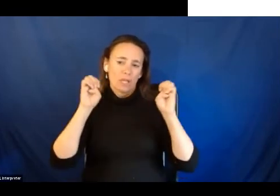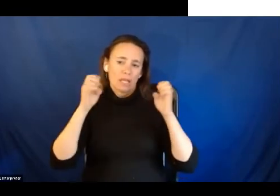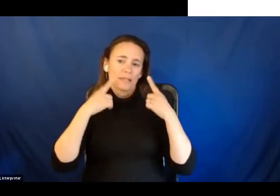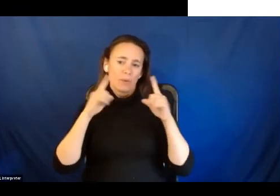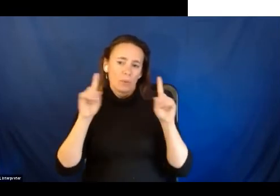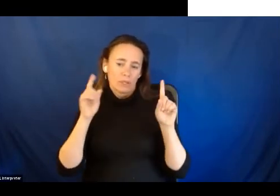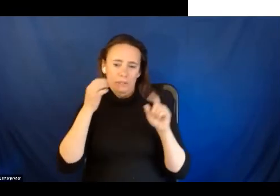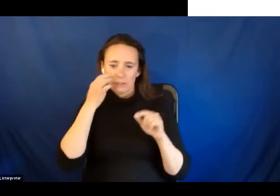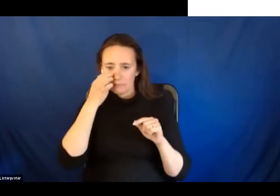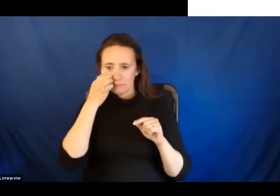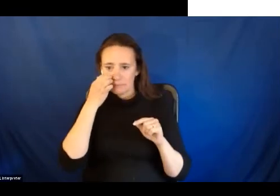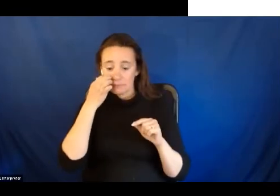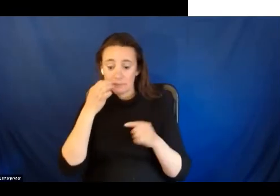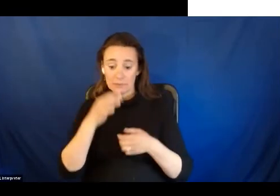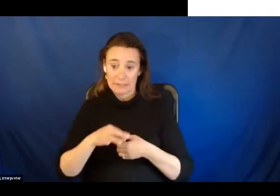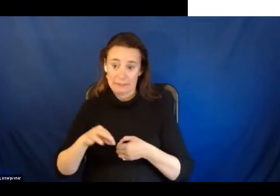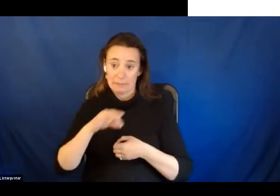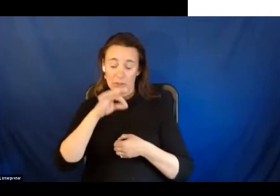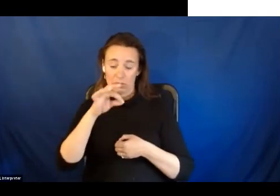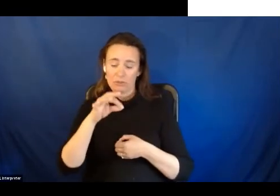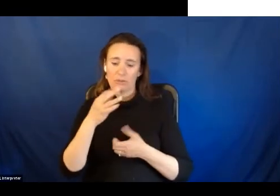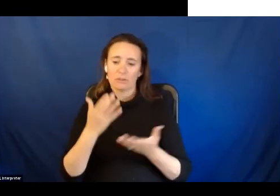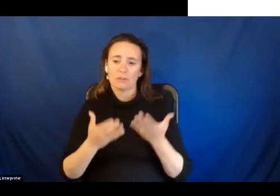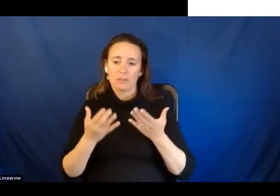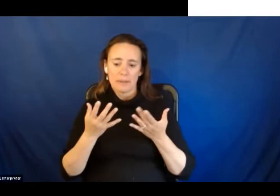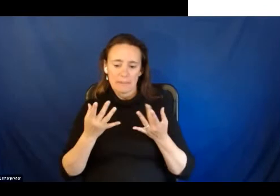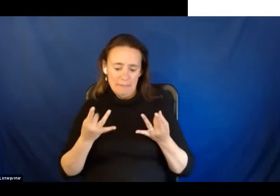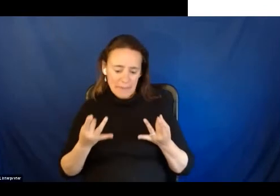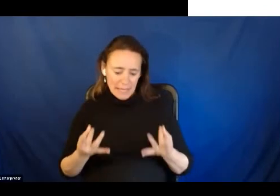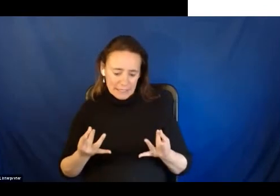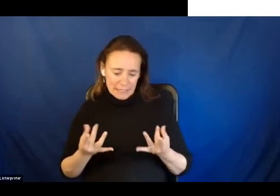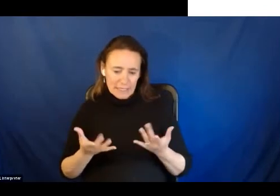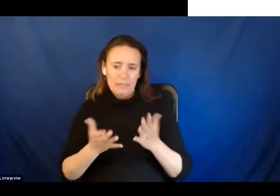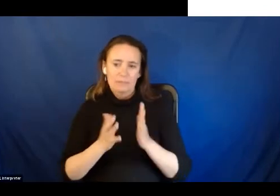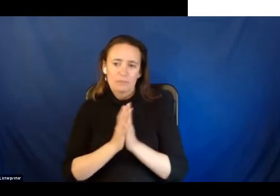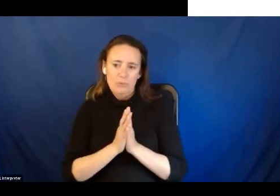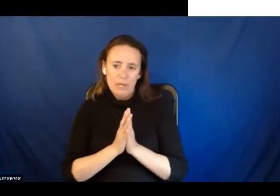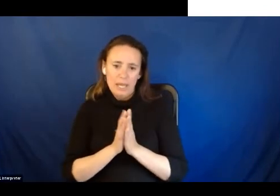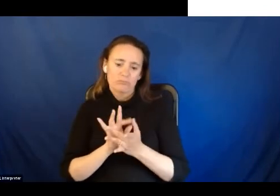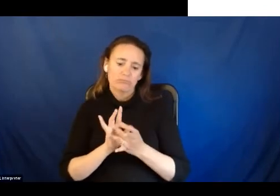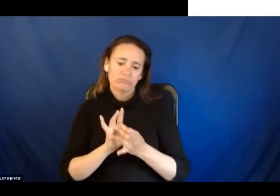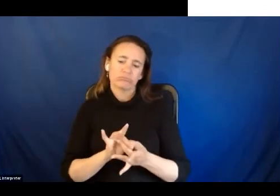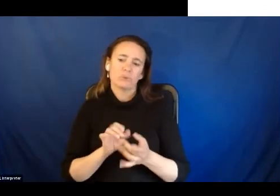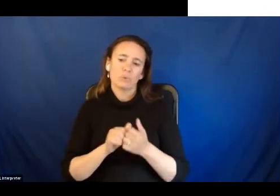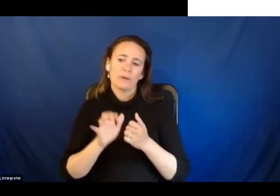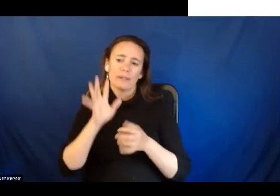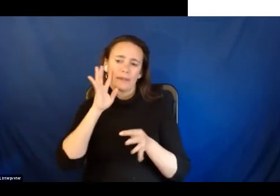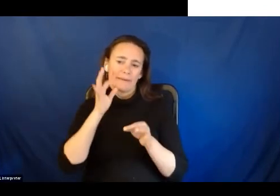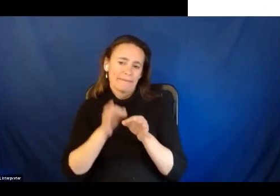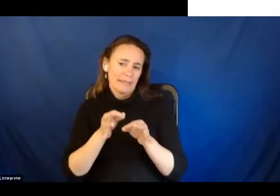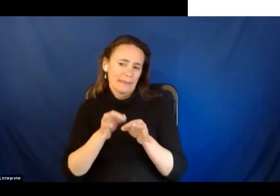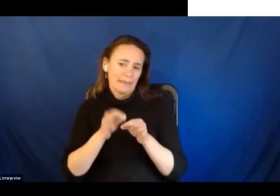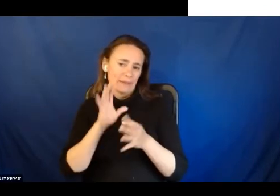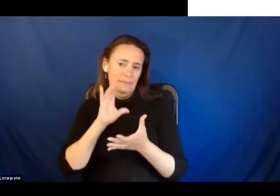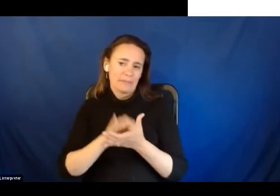For spirituality, it could be meditating, praying, or connecting with their faith or belief system.